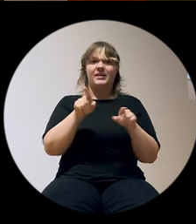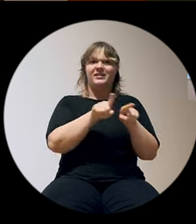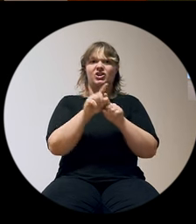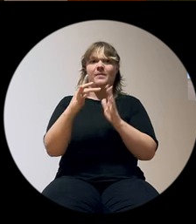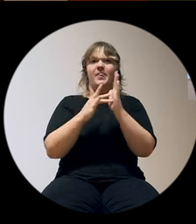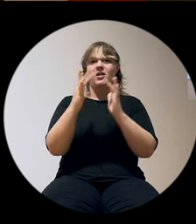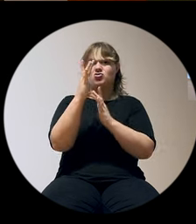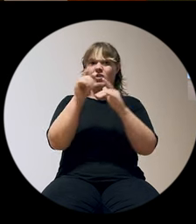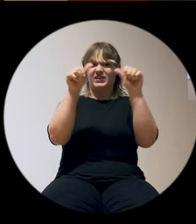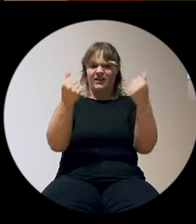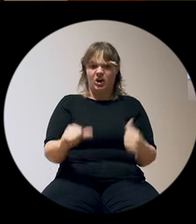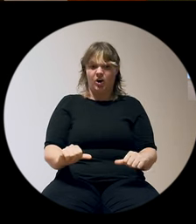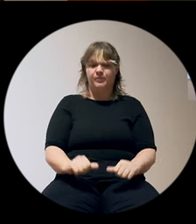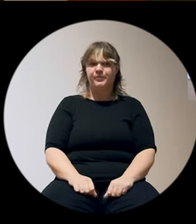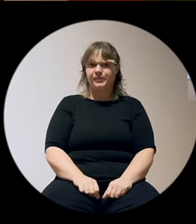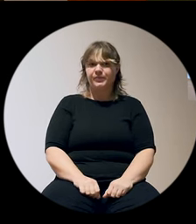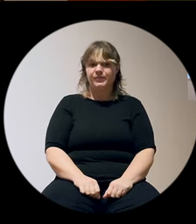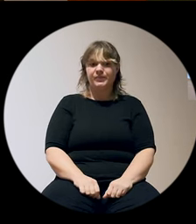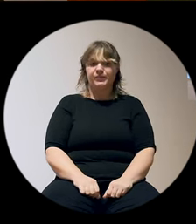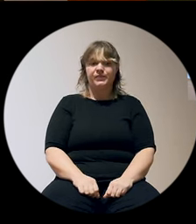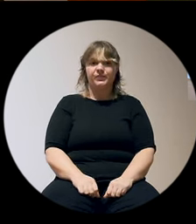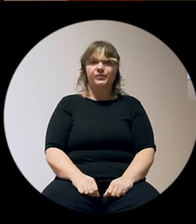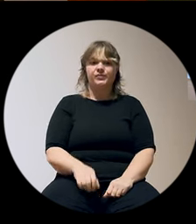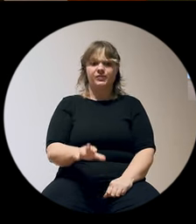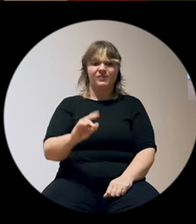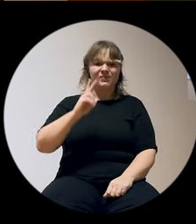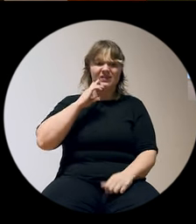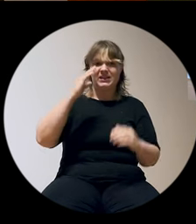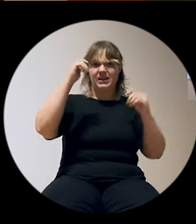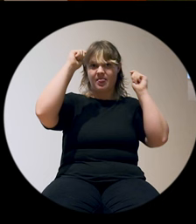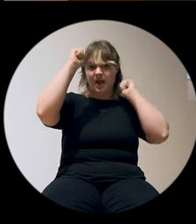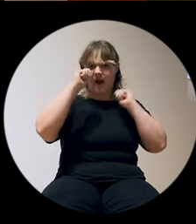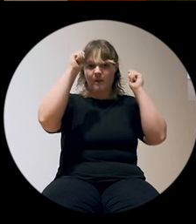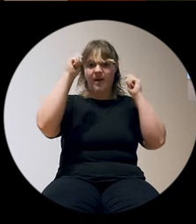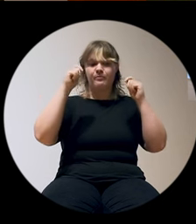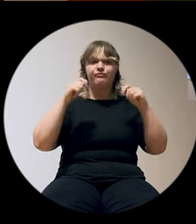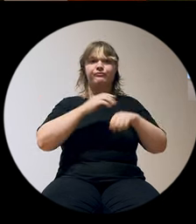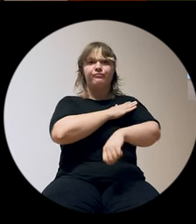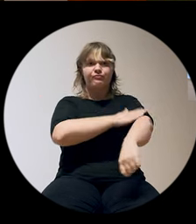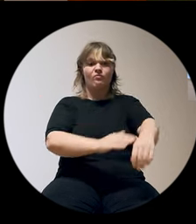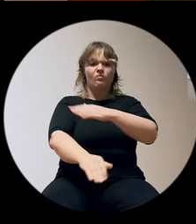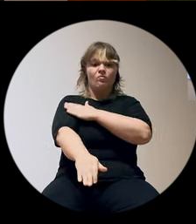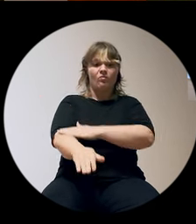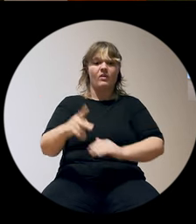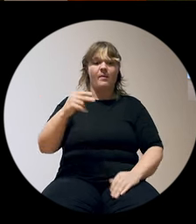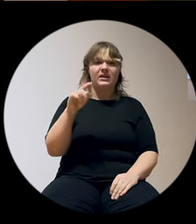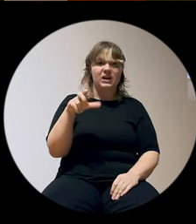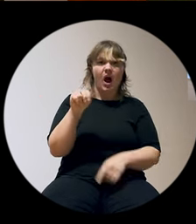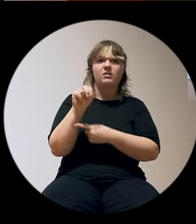The opalescent glazed porcelain helmet, body armor, baton embody the fragility of the epistemology they espouse and